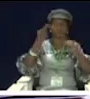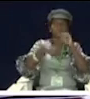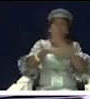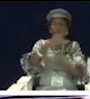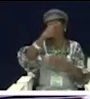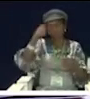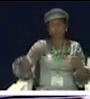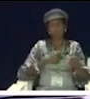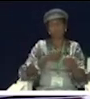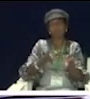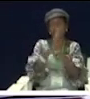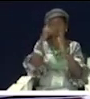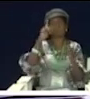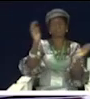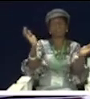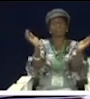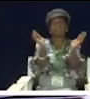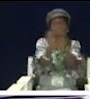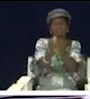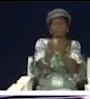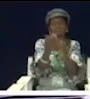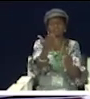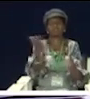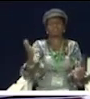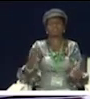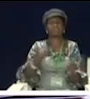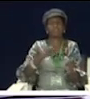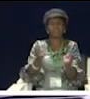we have been asking Him for small things.